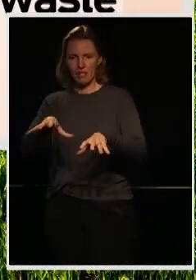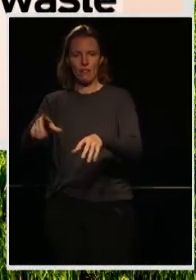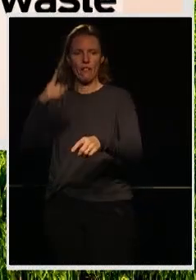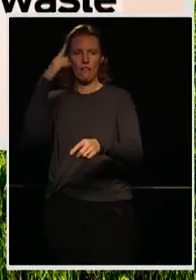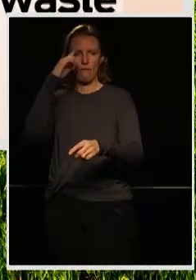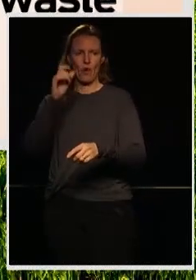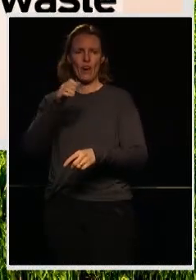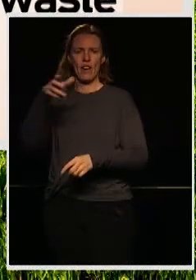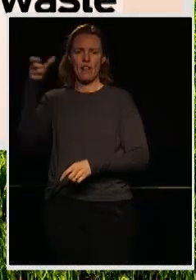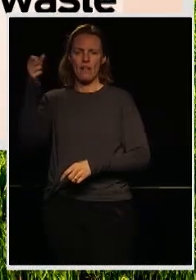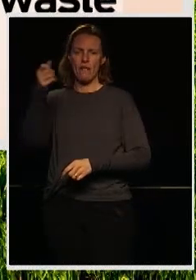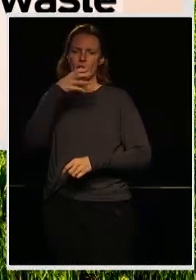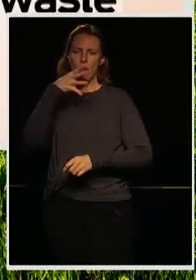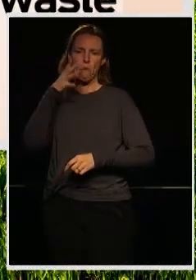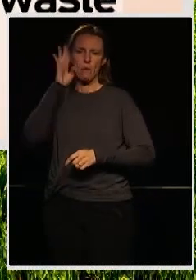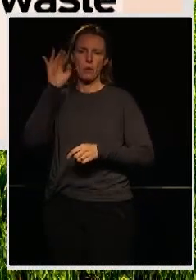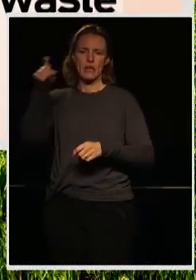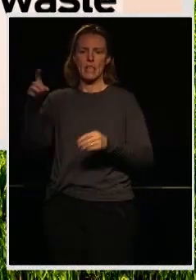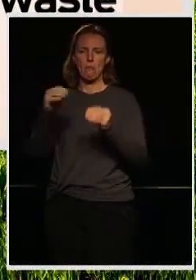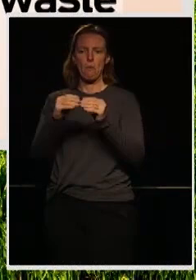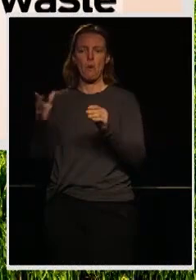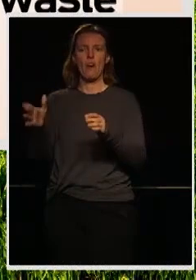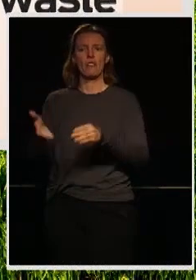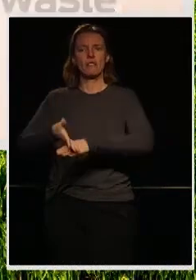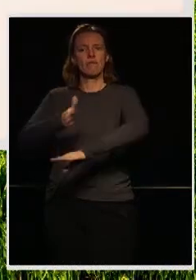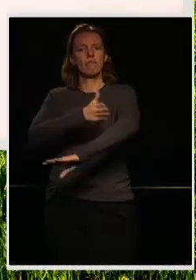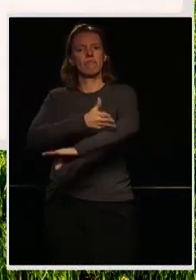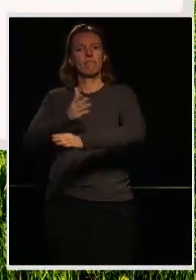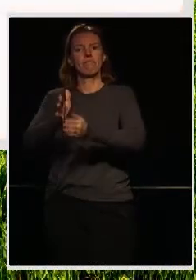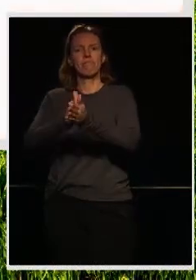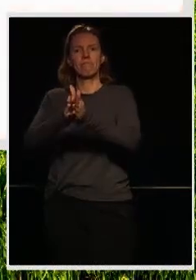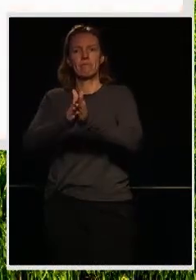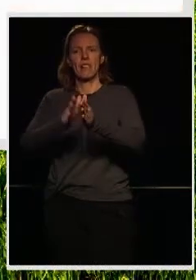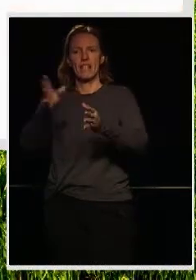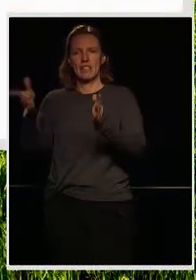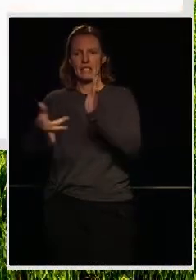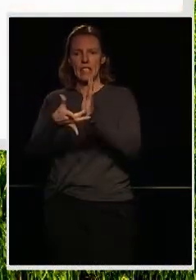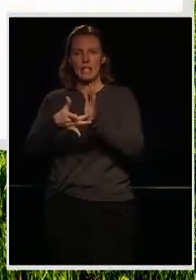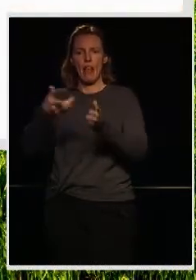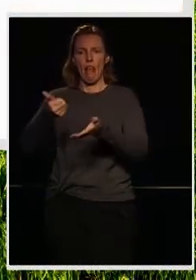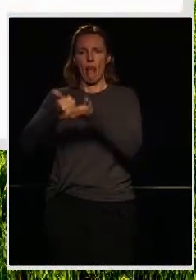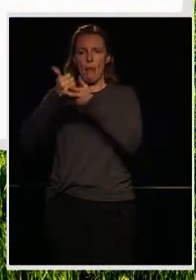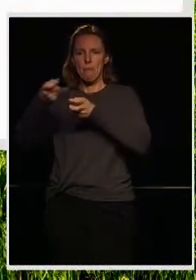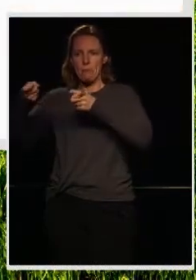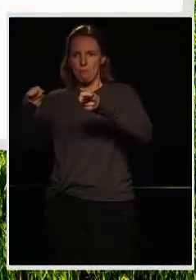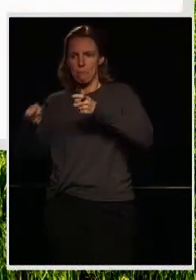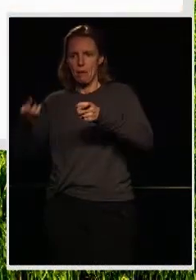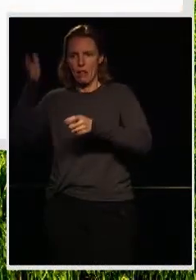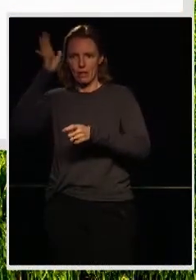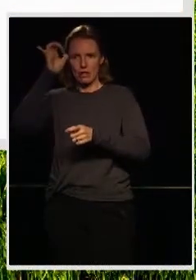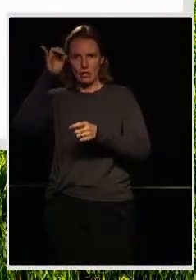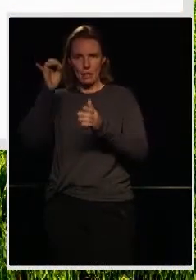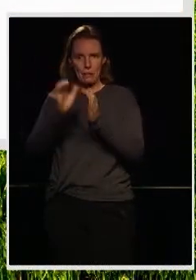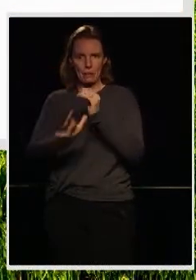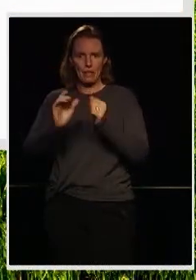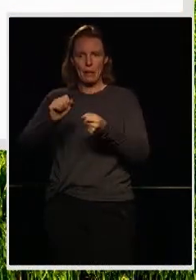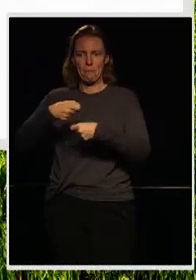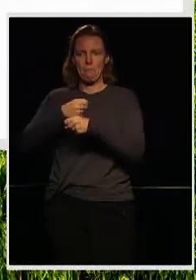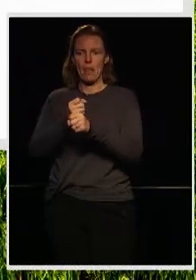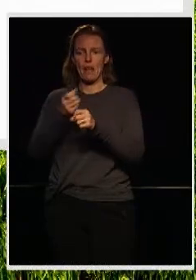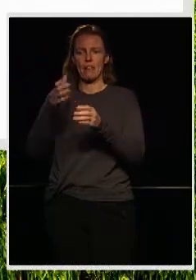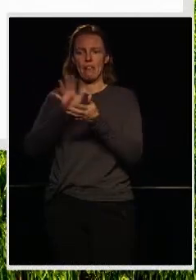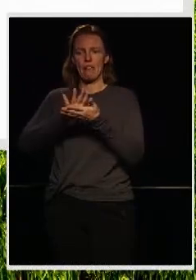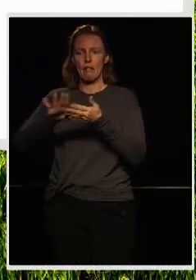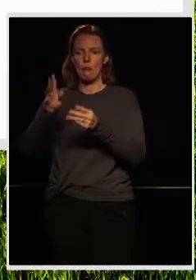For the dairy farmers, we'll need more innovative technologies to help manage manure and produce clean water on site.